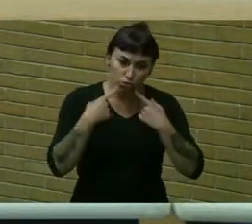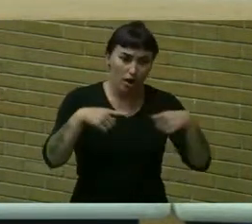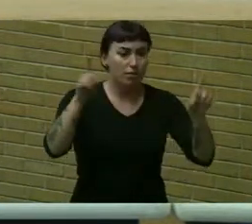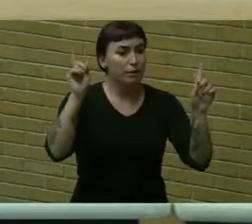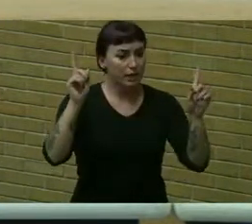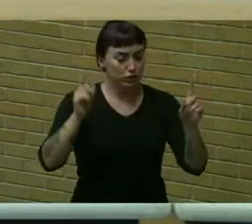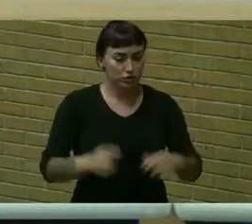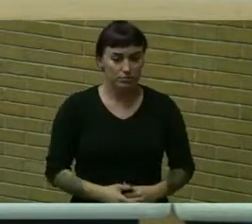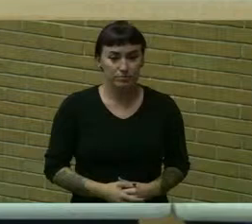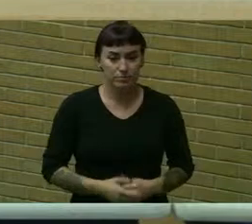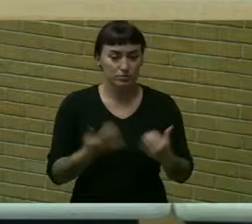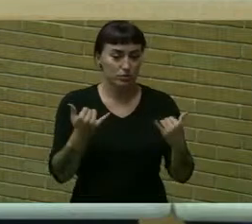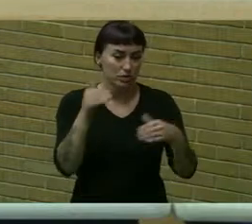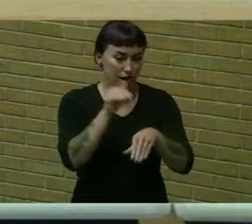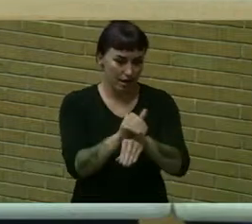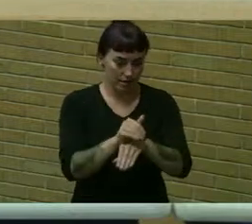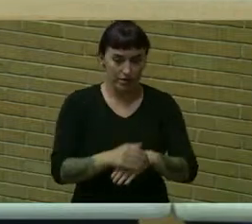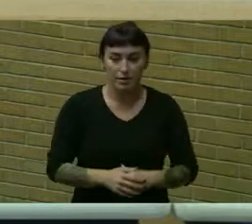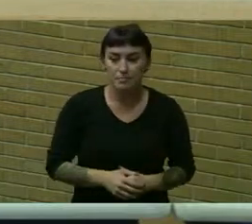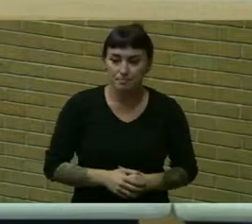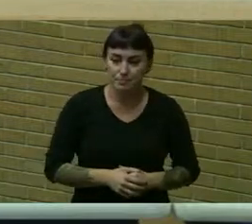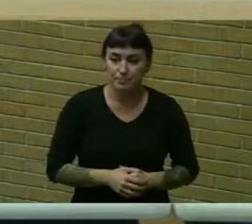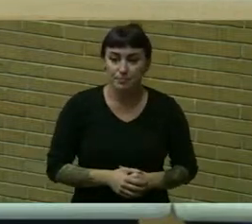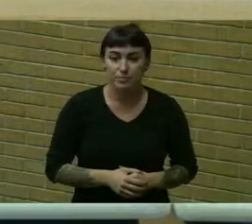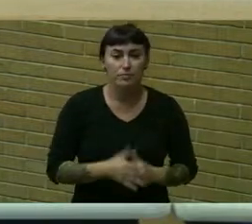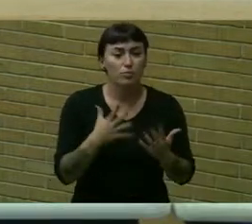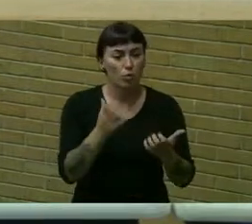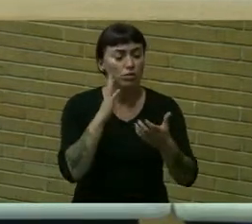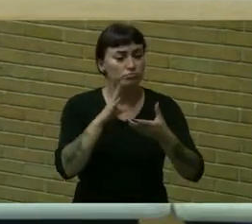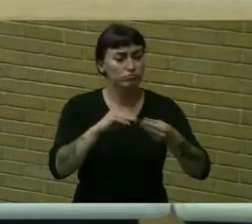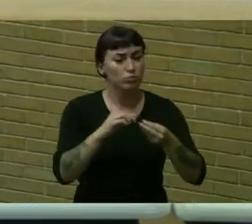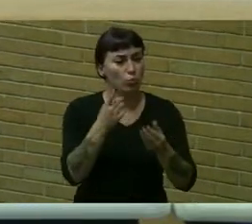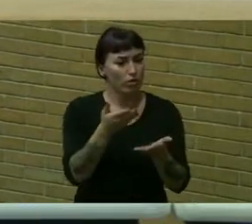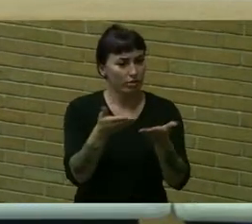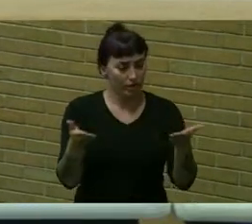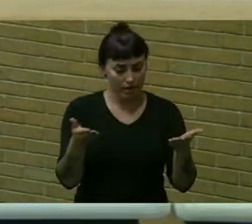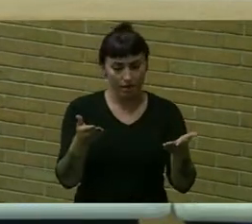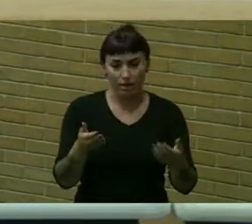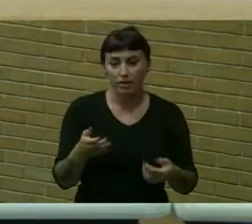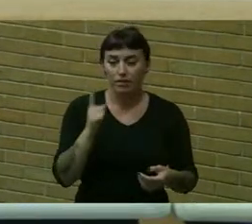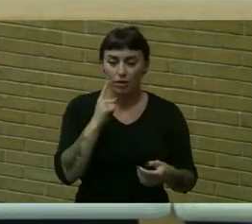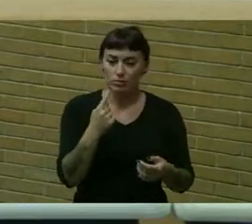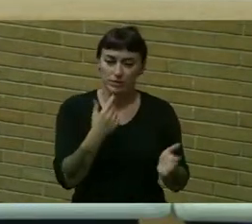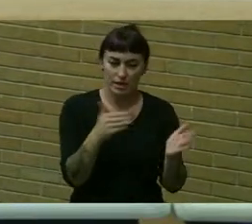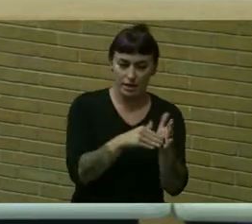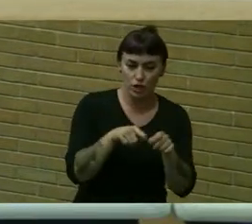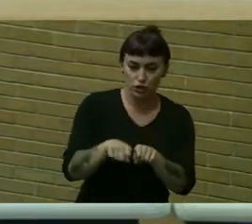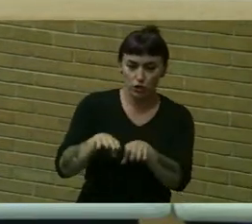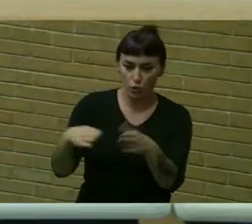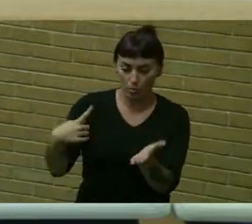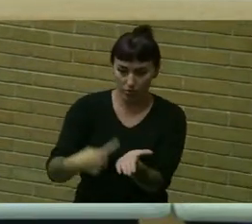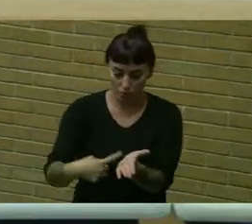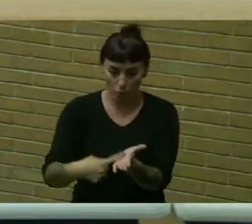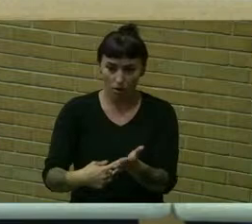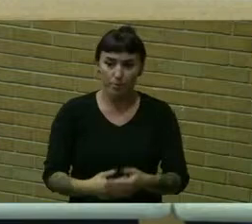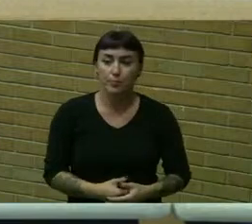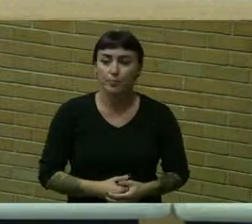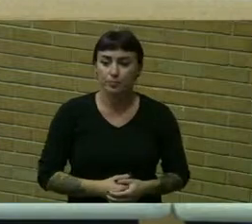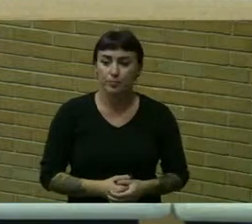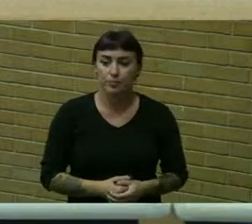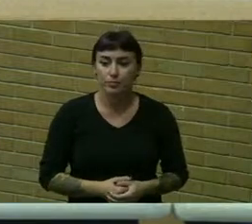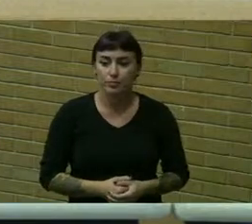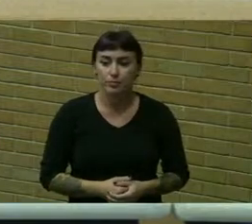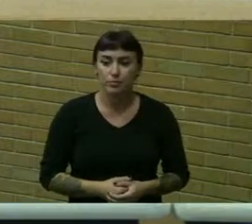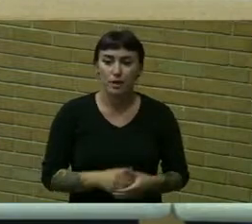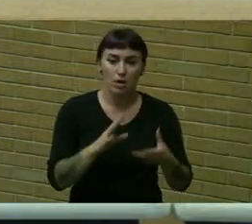proclamation tonight. I do want to say one thing. I will say this again during the open forum, but I want to say